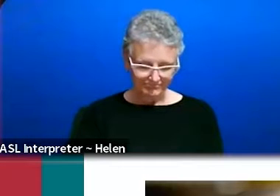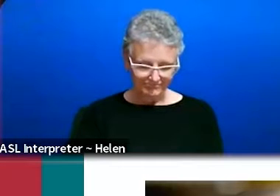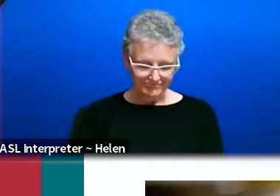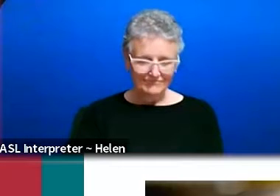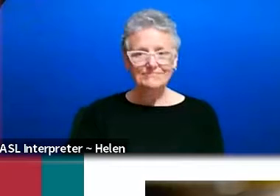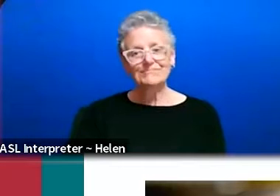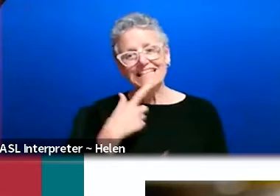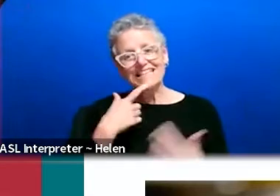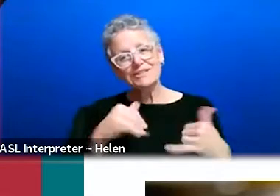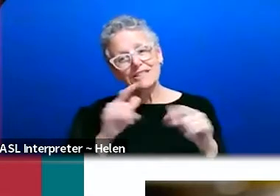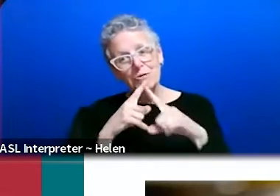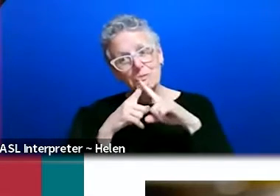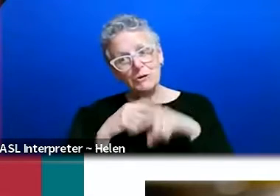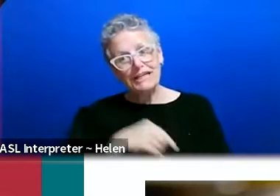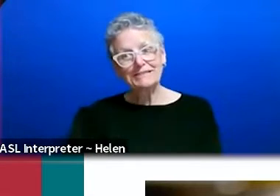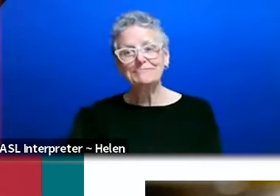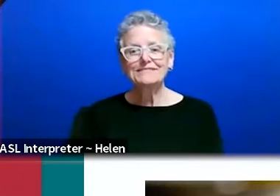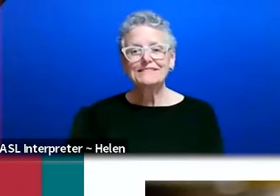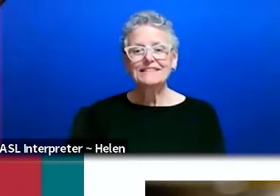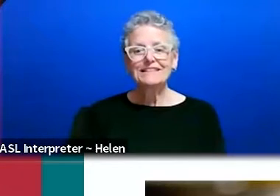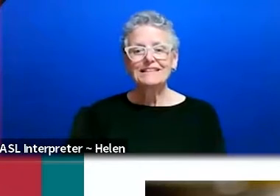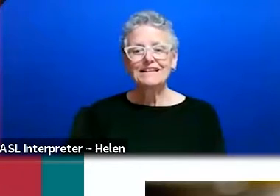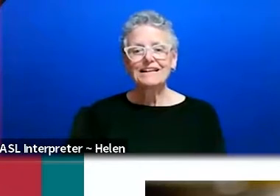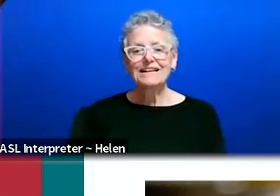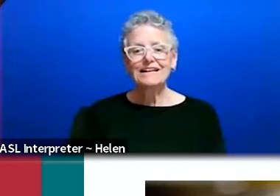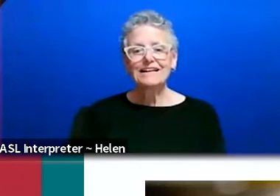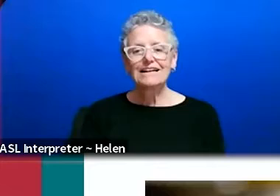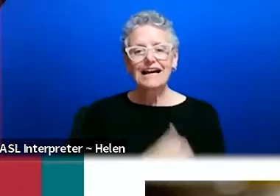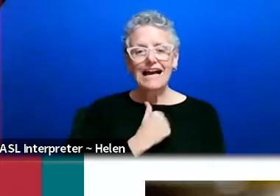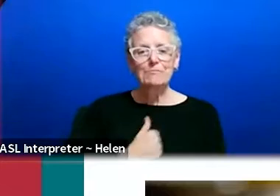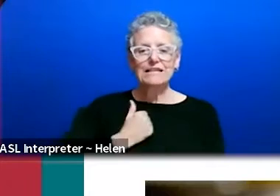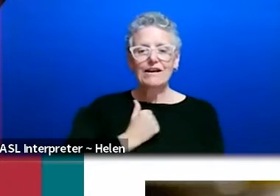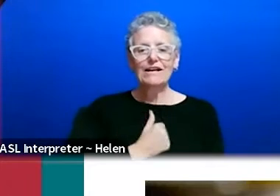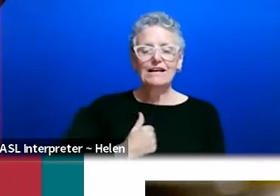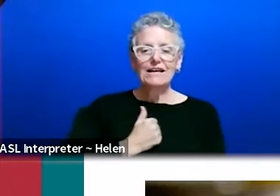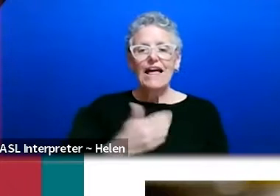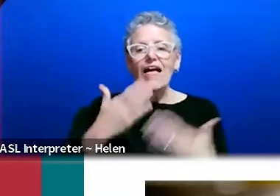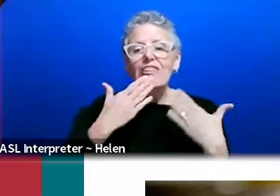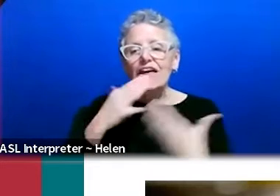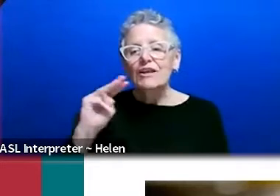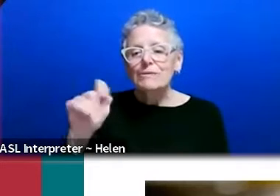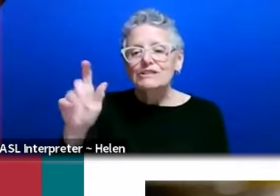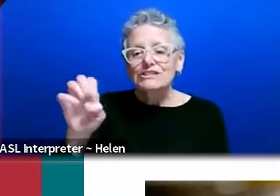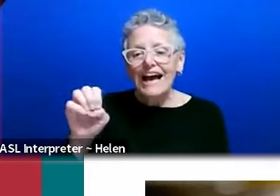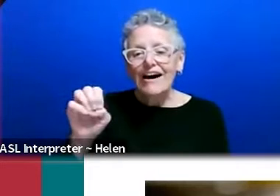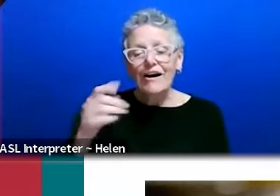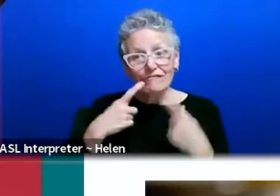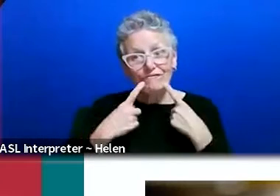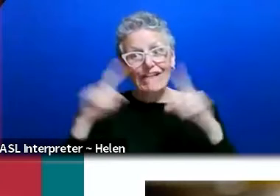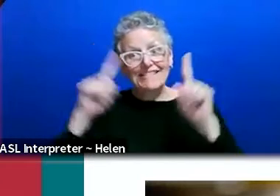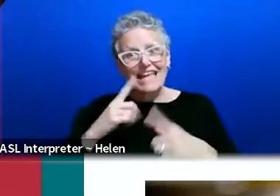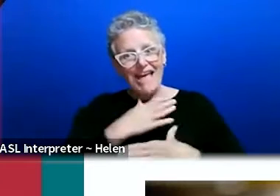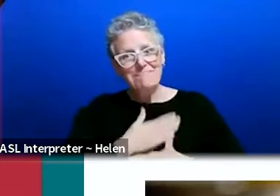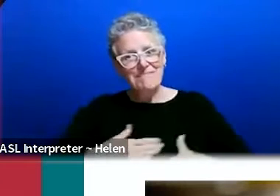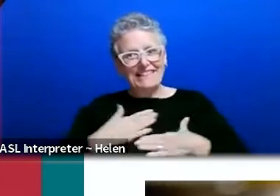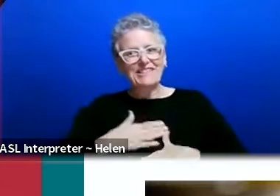You're still muted. Still muted. Oh, I'm sorry. Thank you, Michelle. And it's finally a pleasure